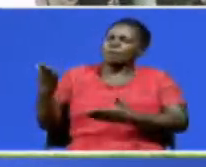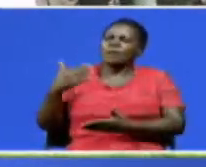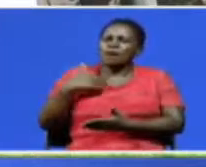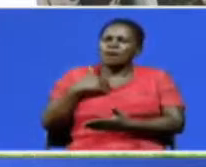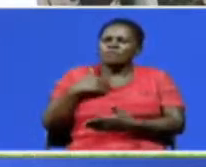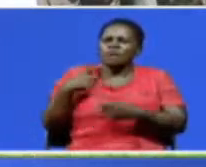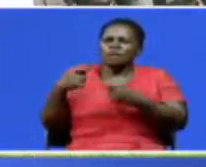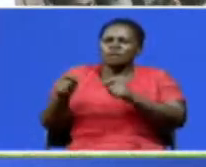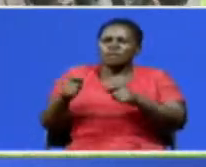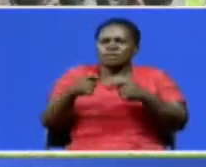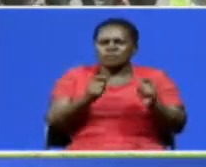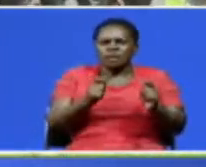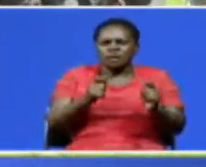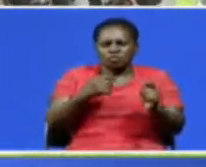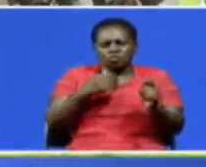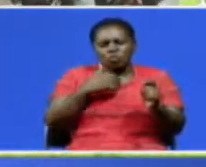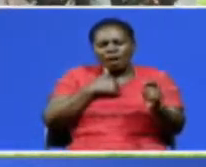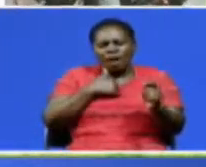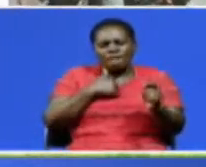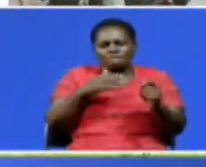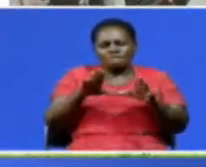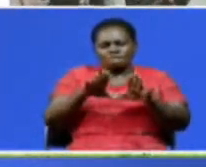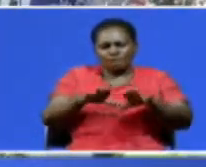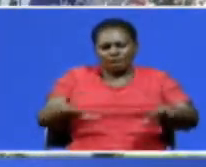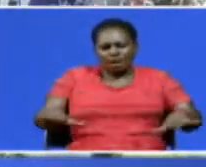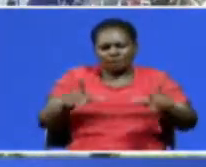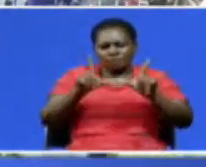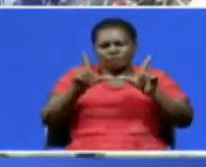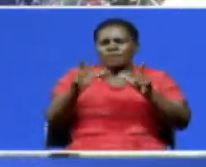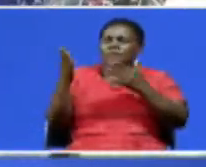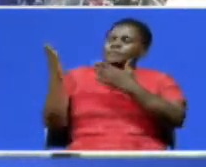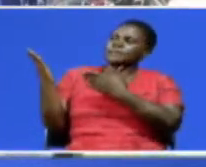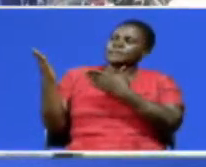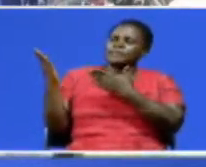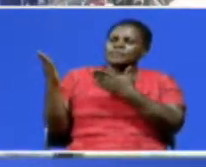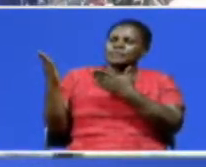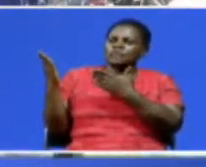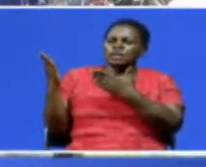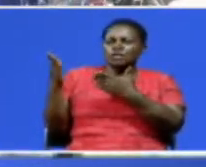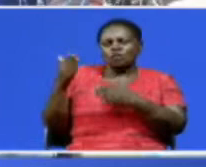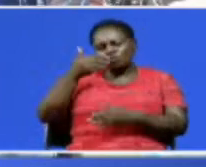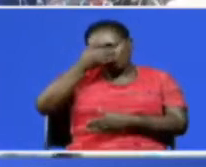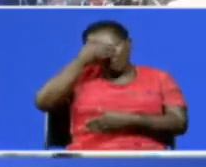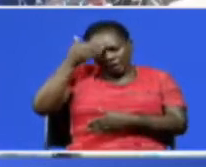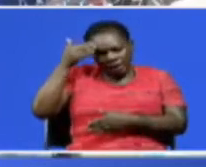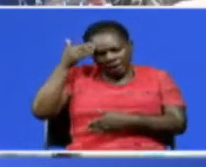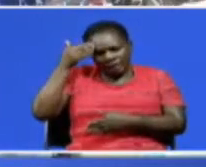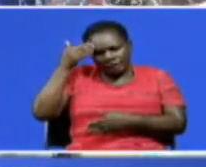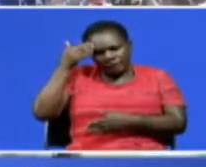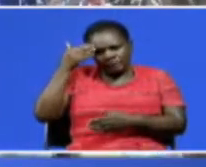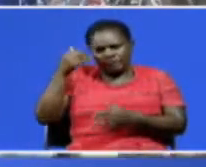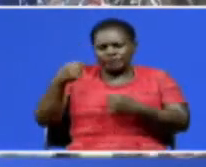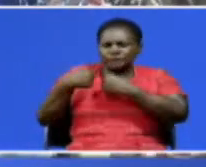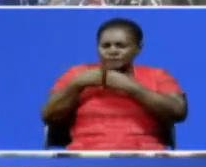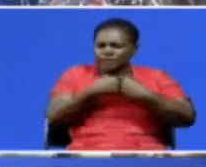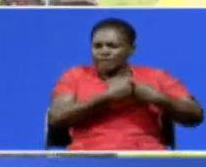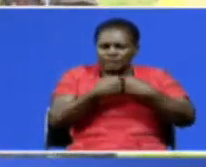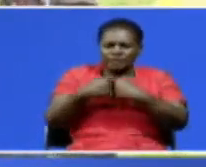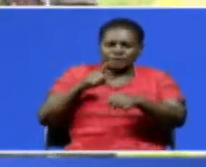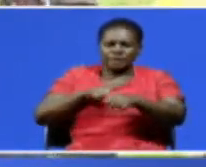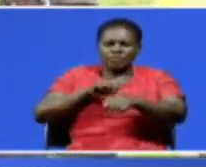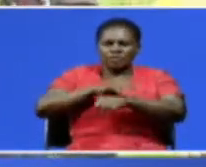numerous attempts to have title deeds, and this sitting was to bid farewell to those frustrations as they received their